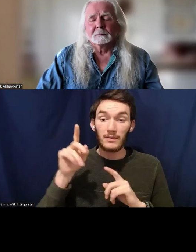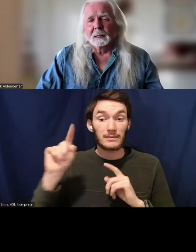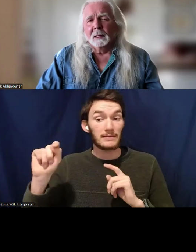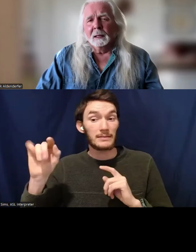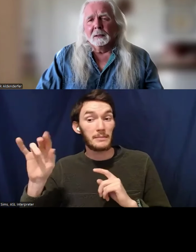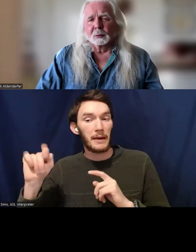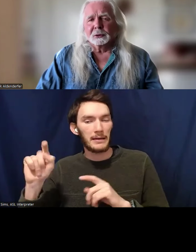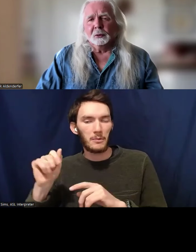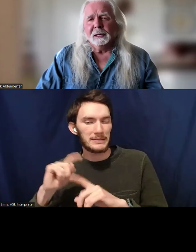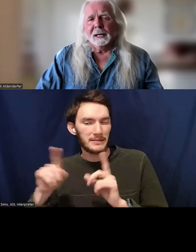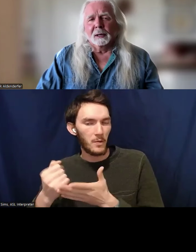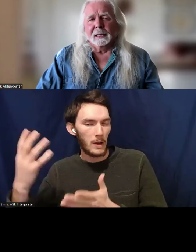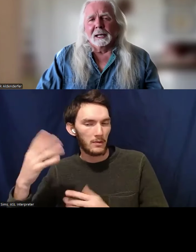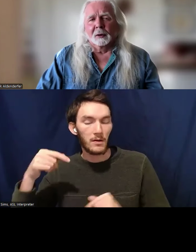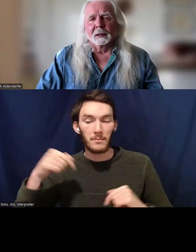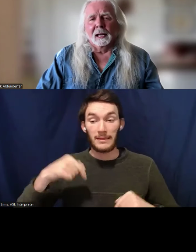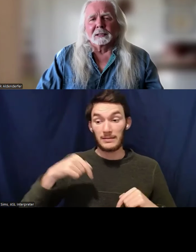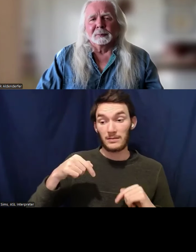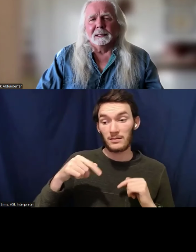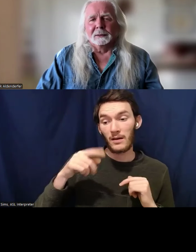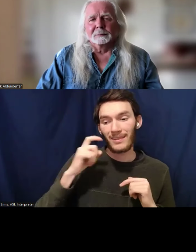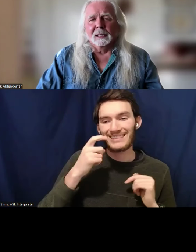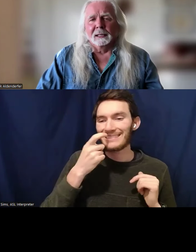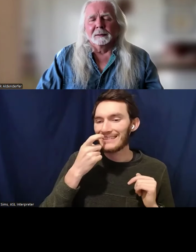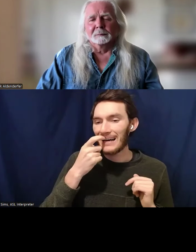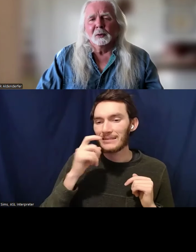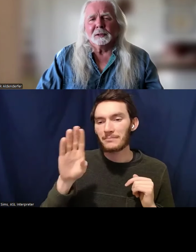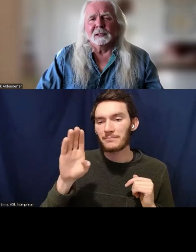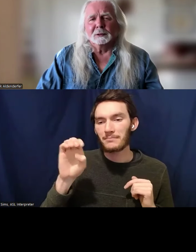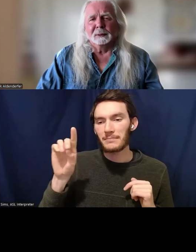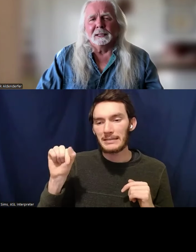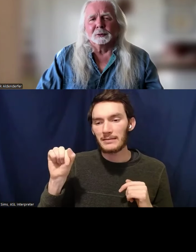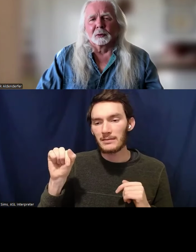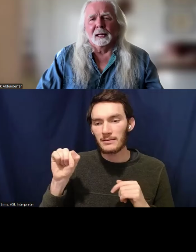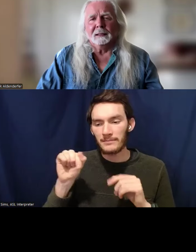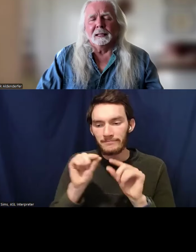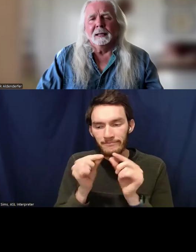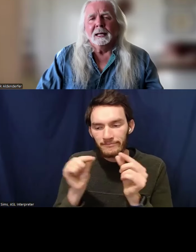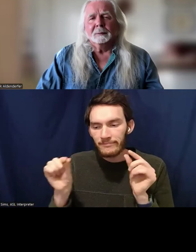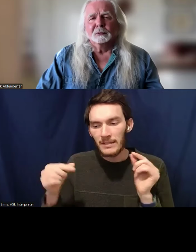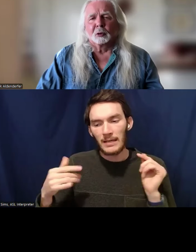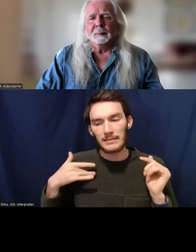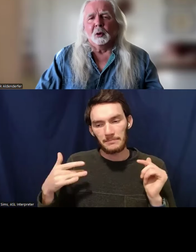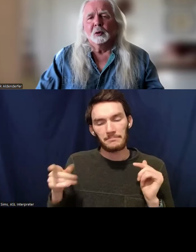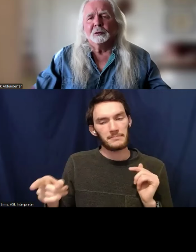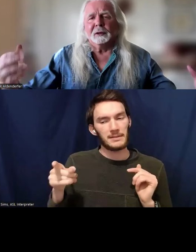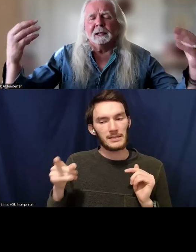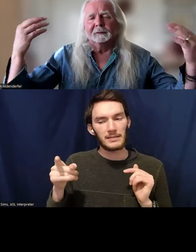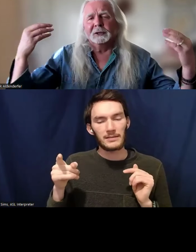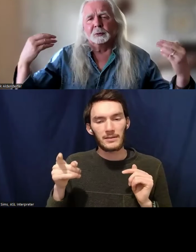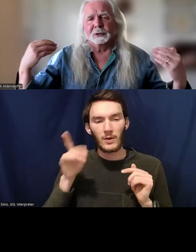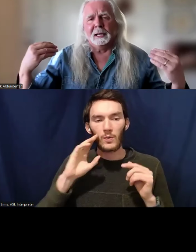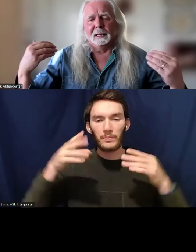plateau. So what you're looking at right now are glass beads, and most of these beads were likely draped over